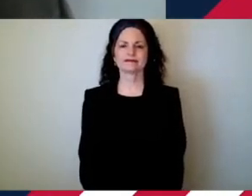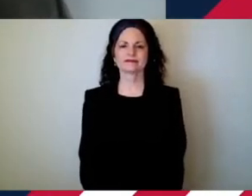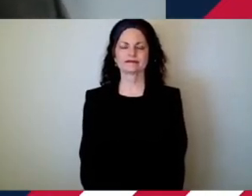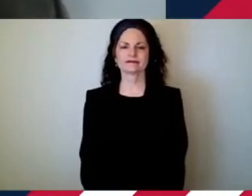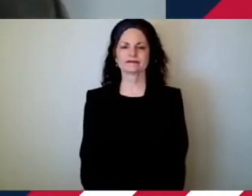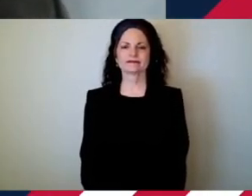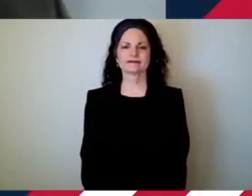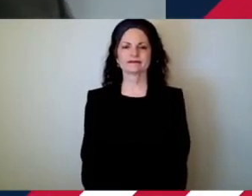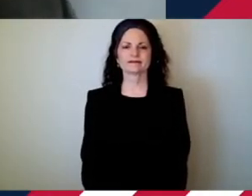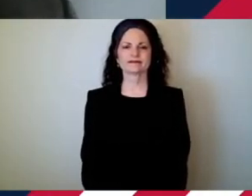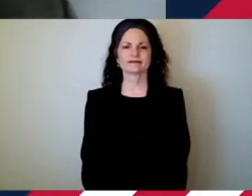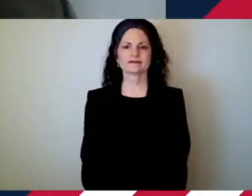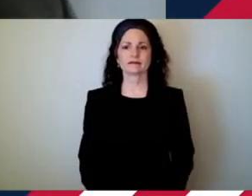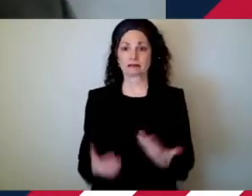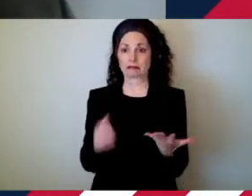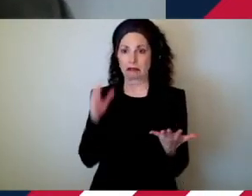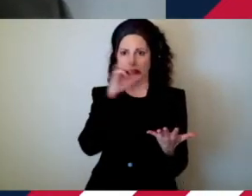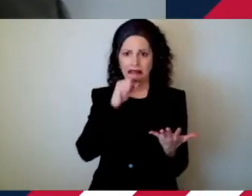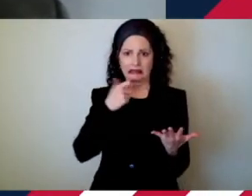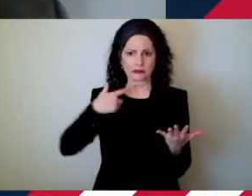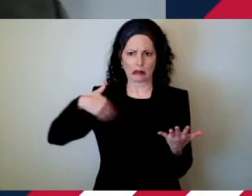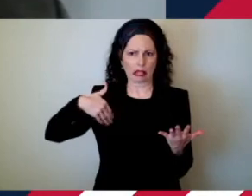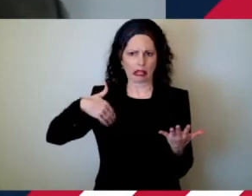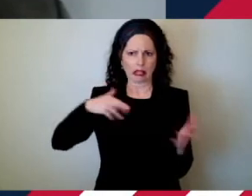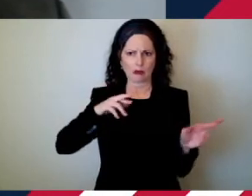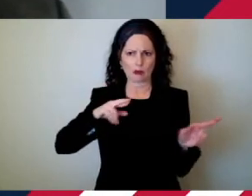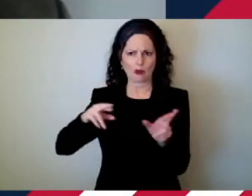I guess we're not ready for the agenda.